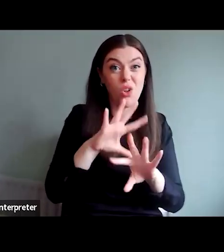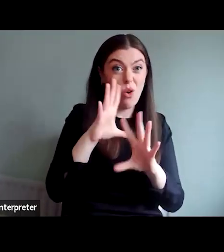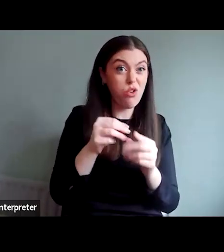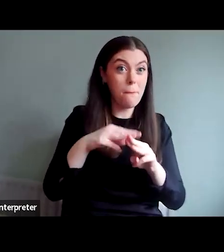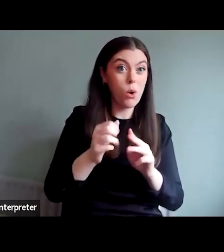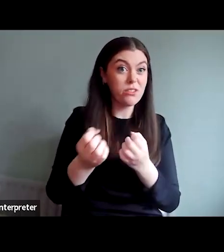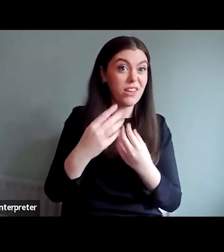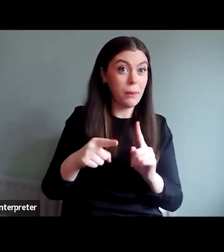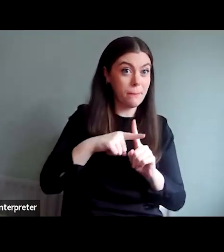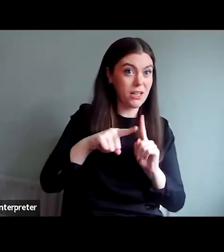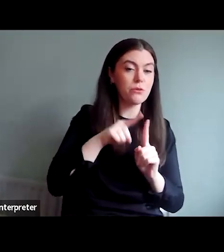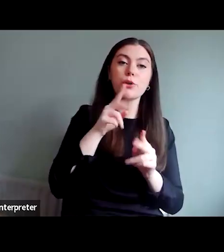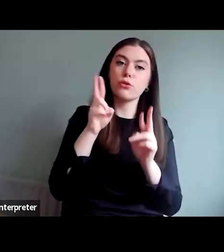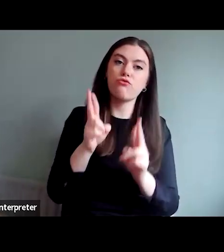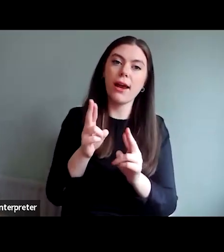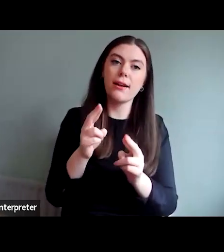were put under pressure,